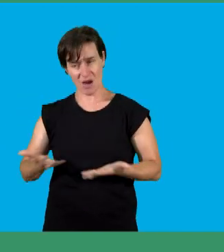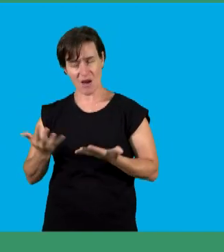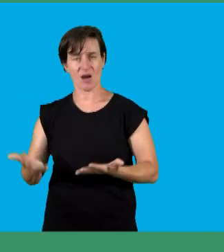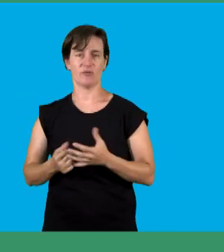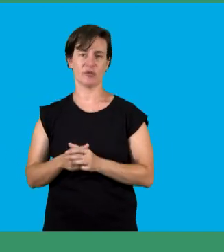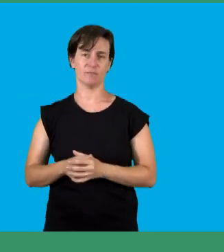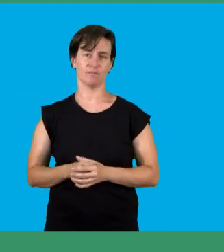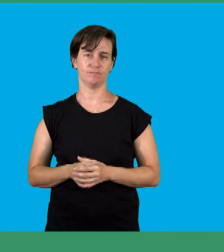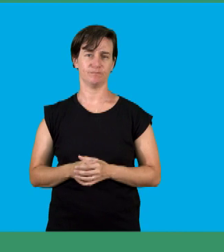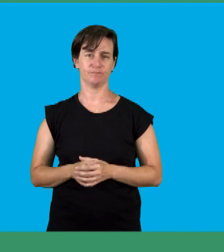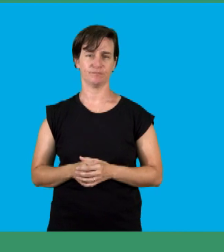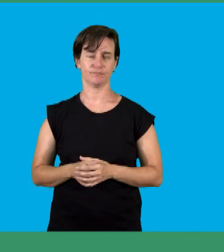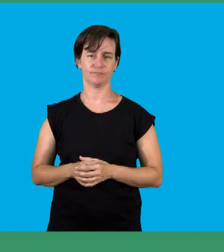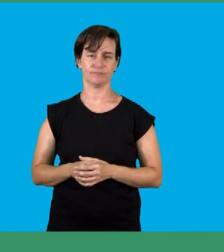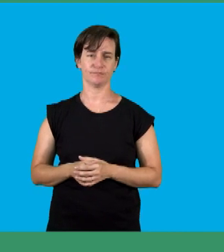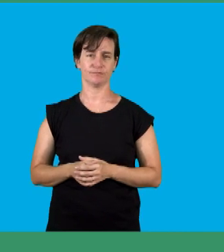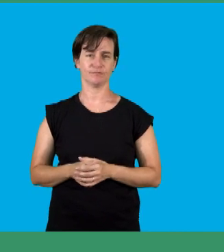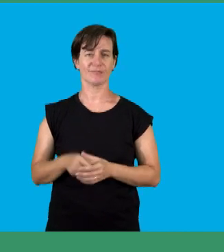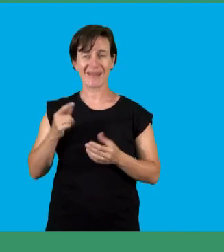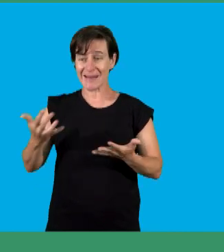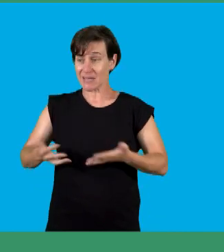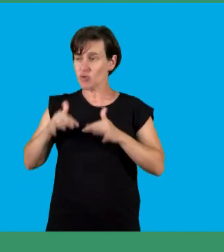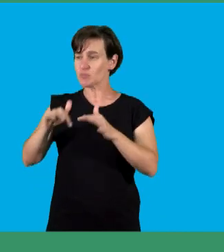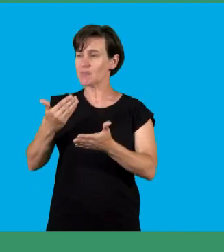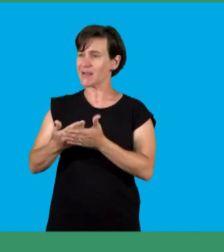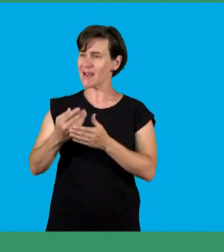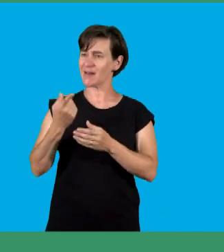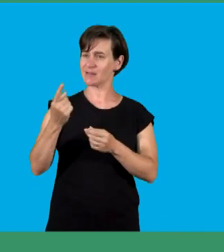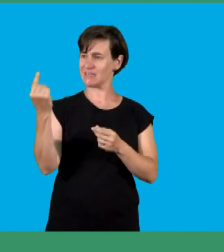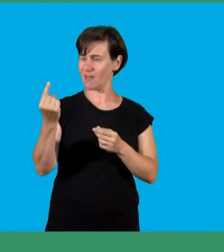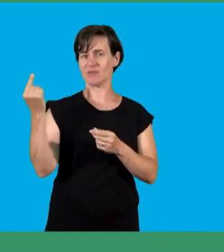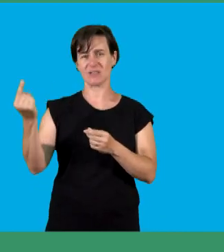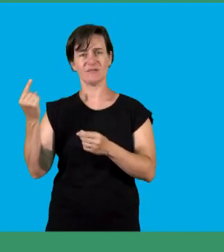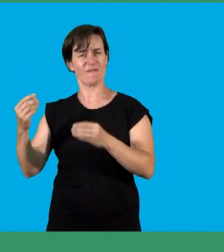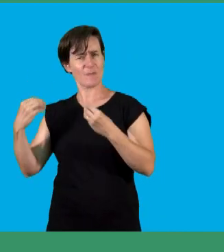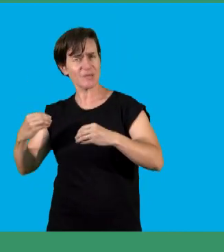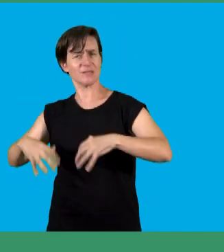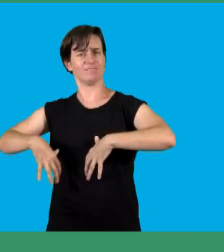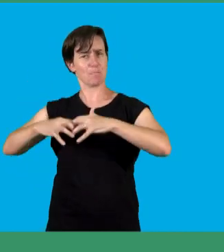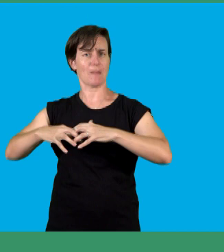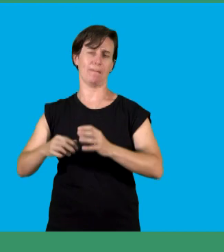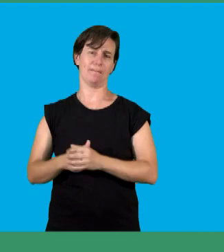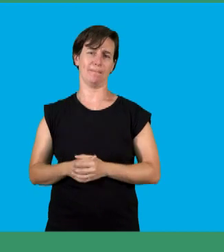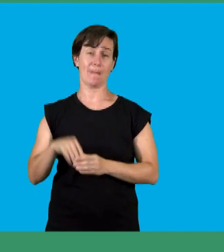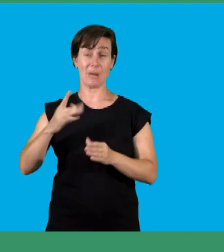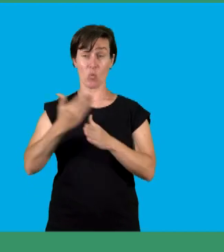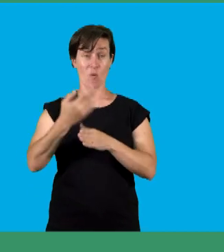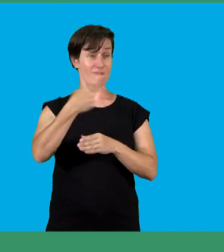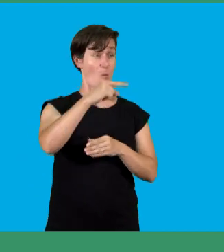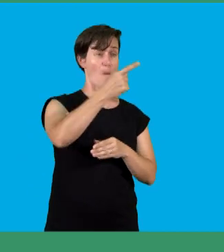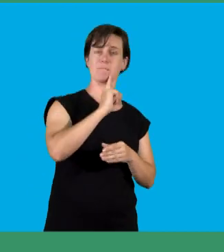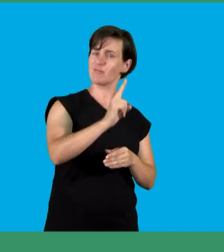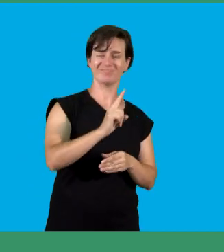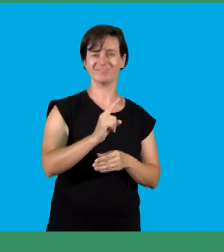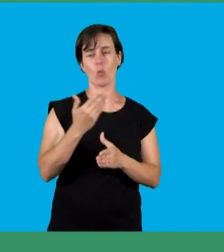of the informal sector is that it encourages people to start their own businesses, to become self-employed. So